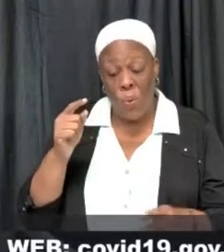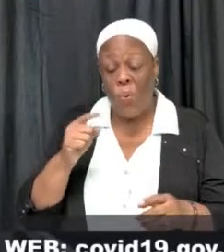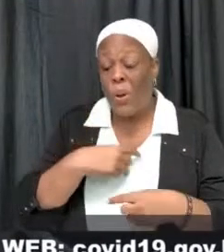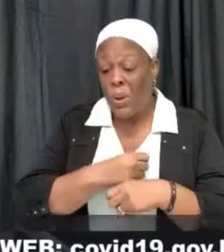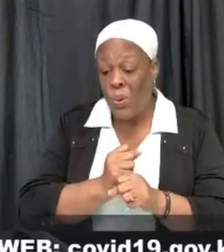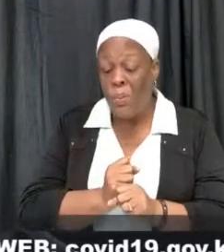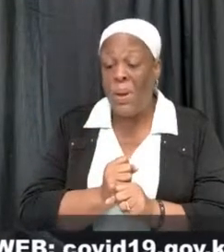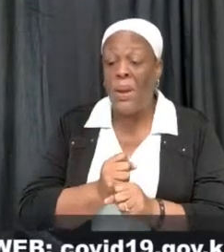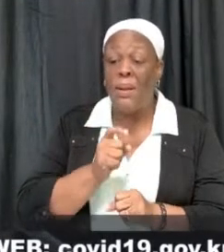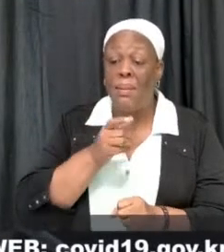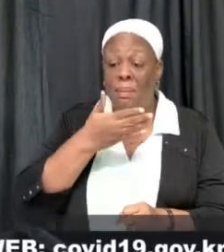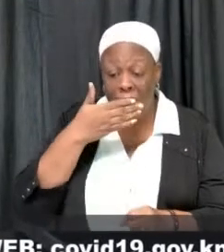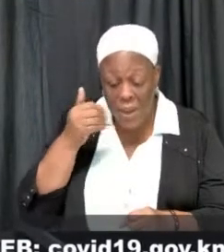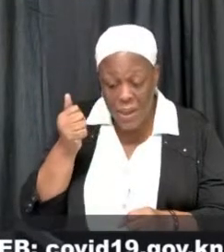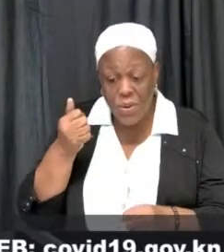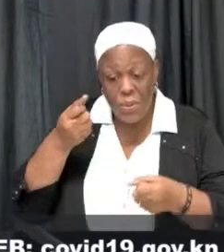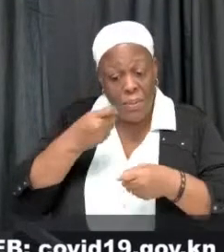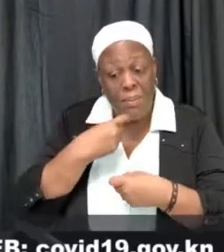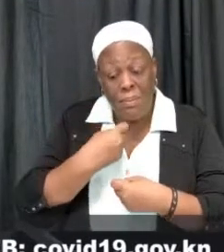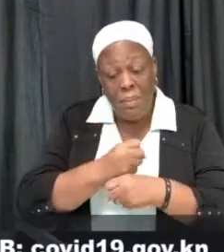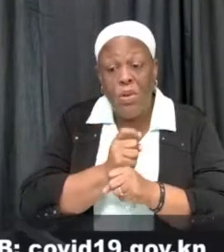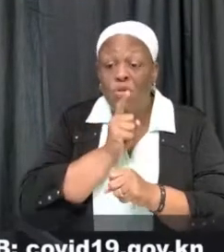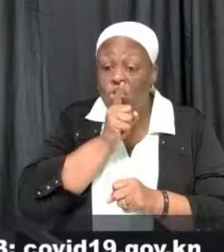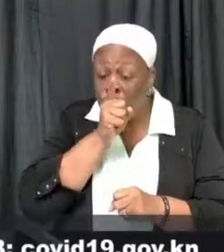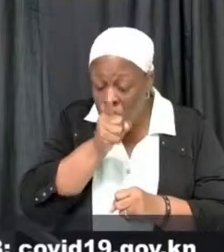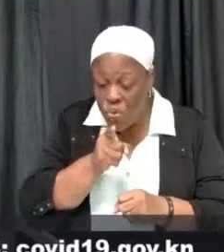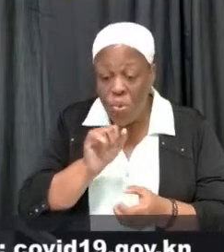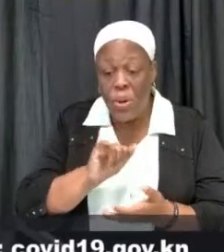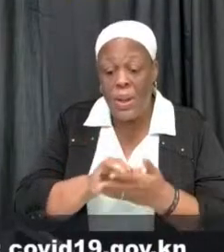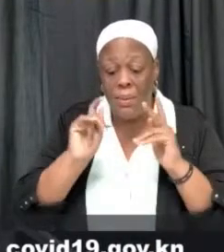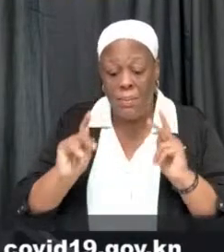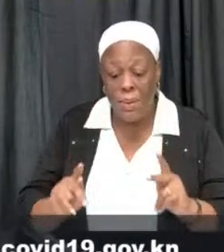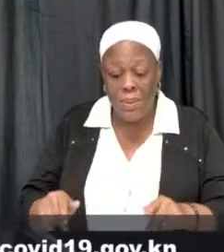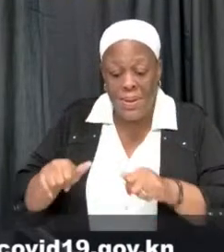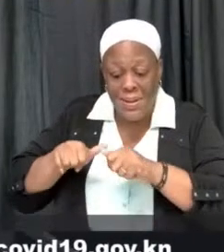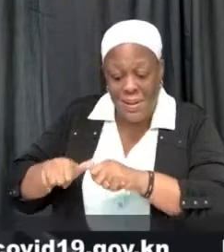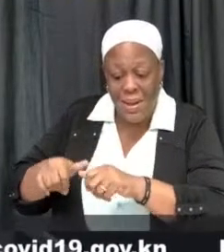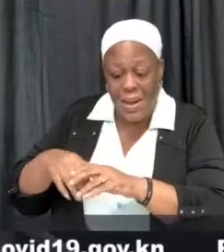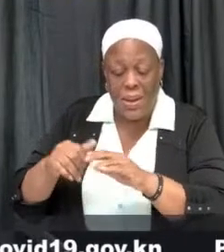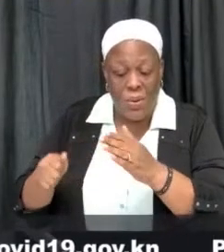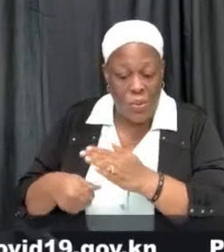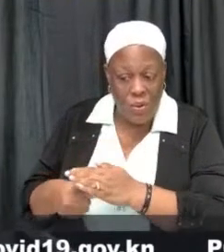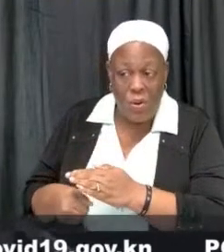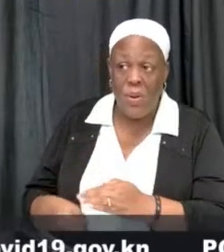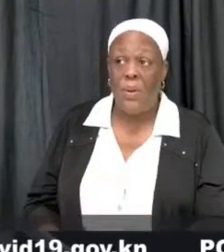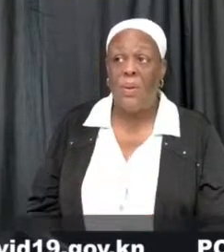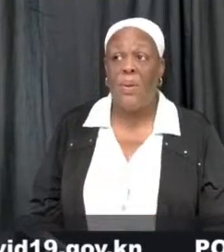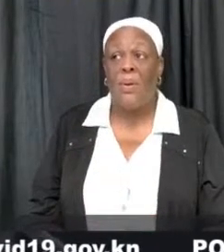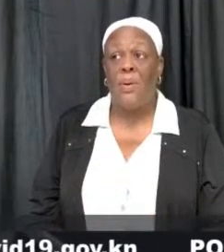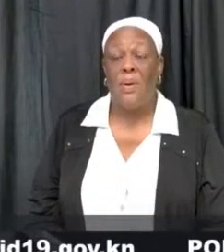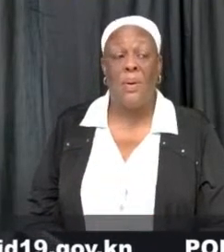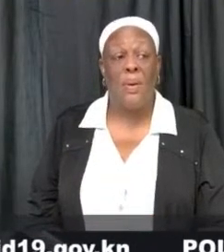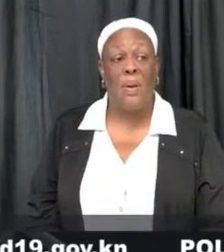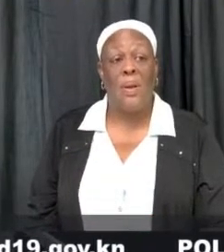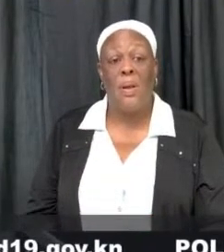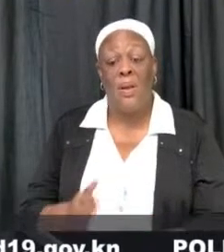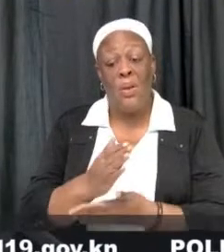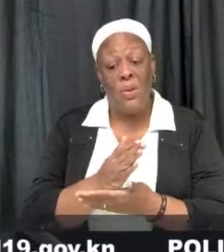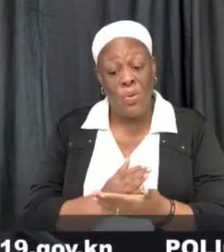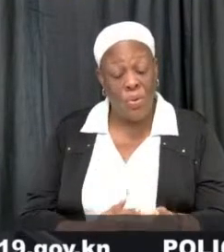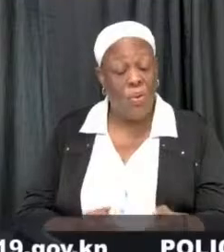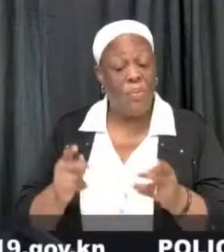in quarantine, we've had instances in the past, and some of these instances were well publicized,